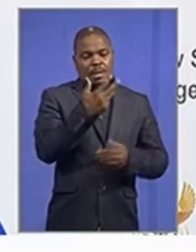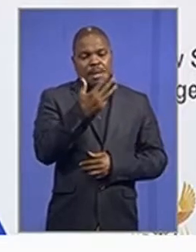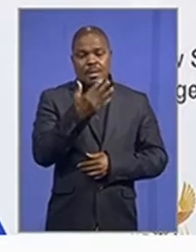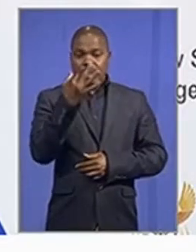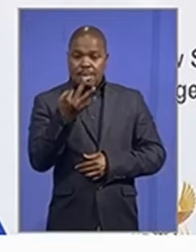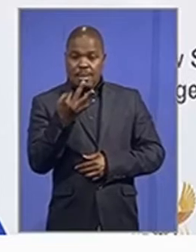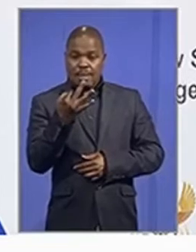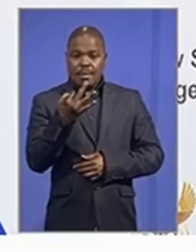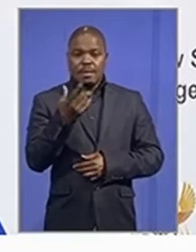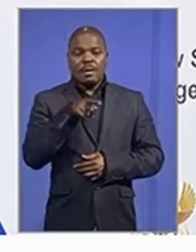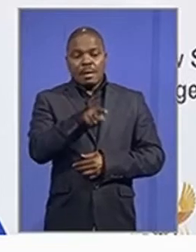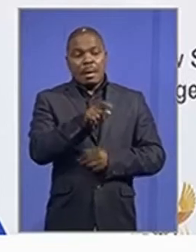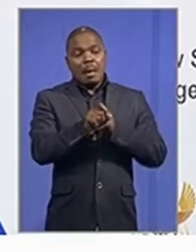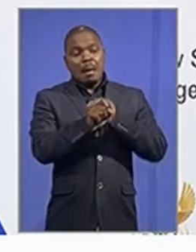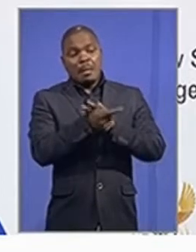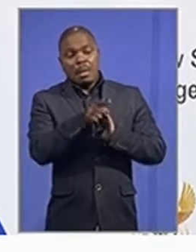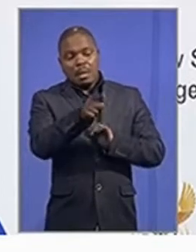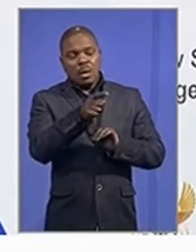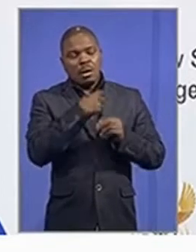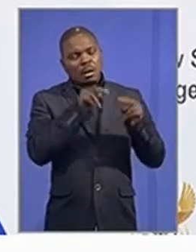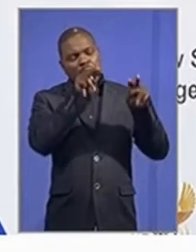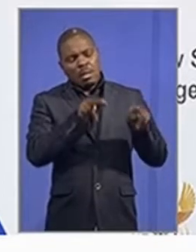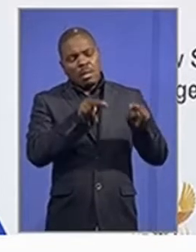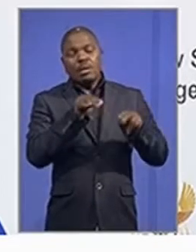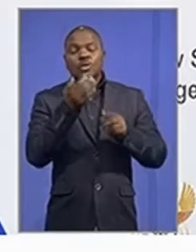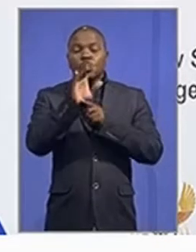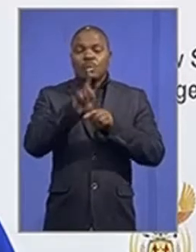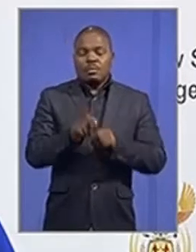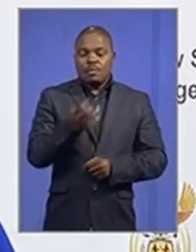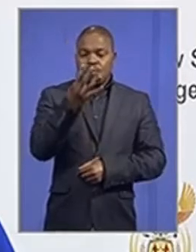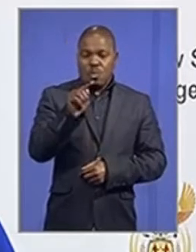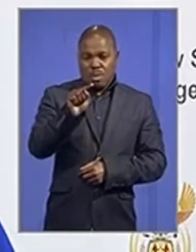6,893 of the rape incidents revealed that